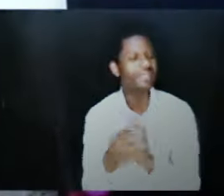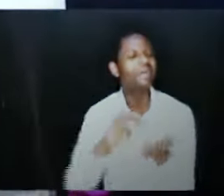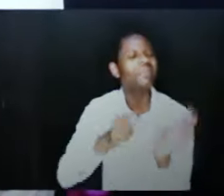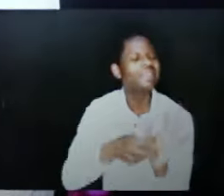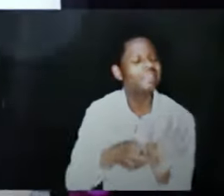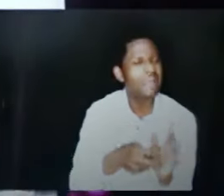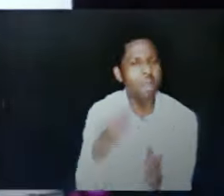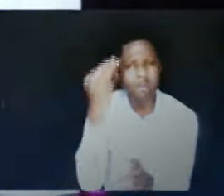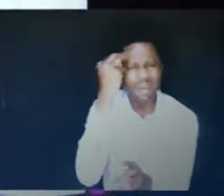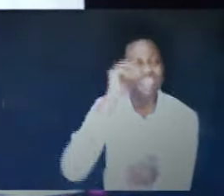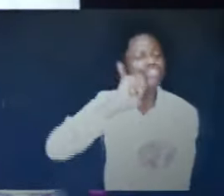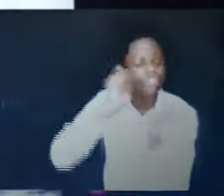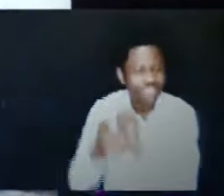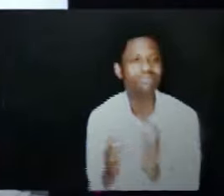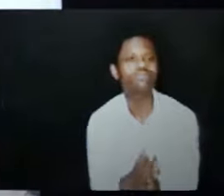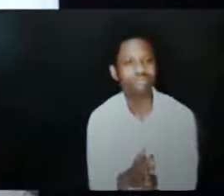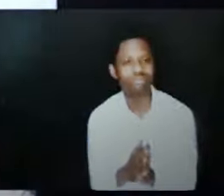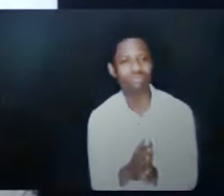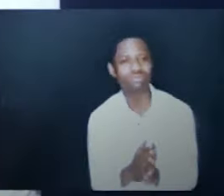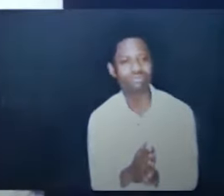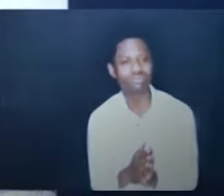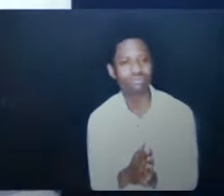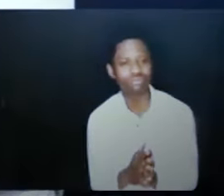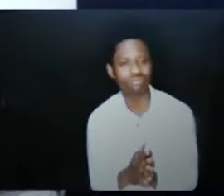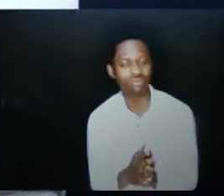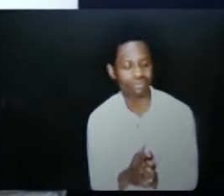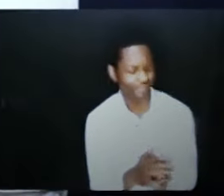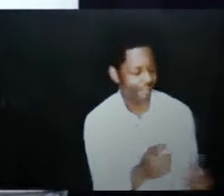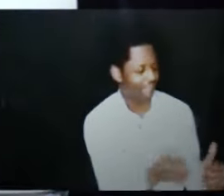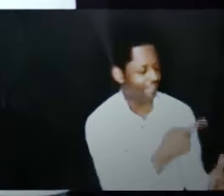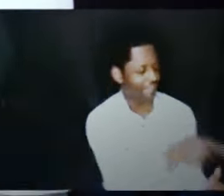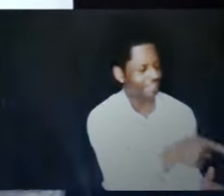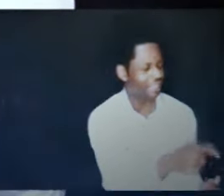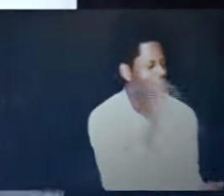the first one said, I will not.